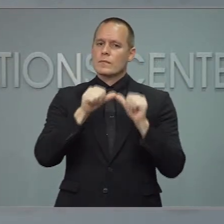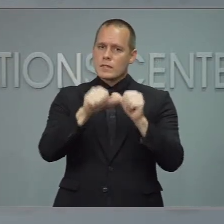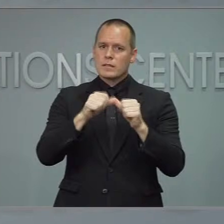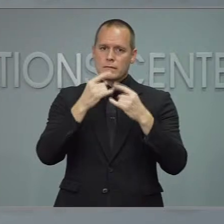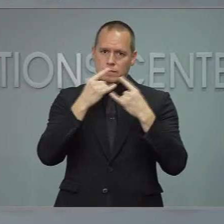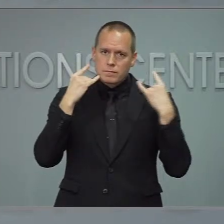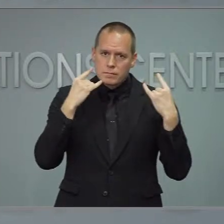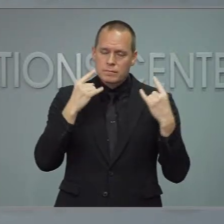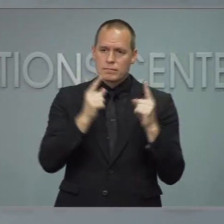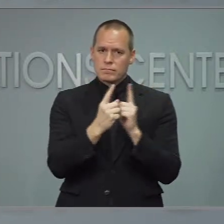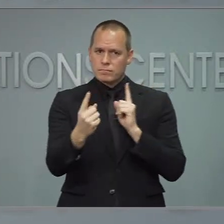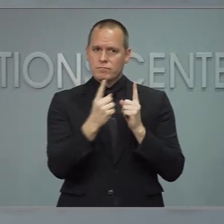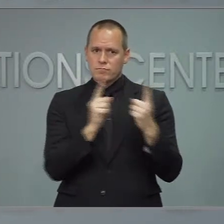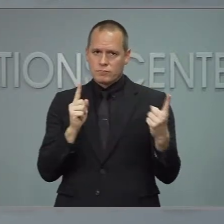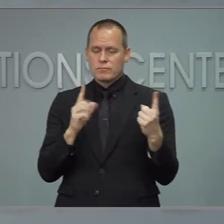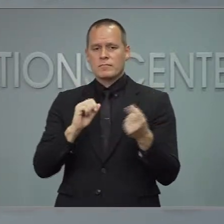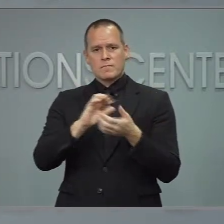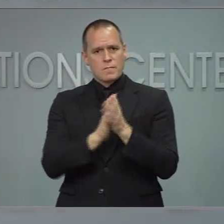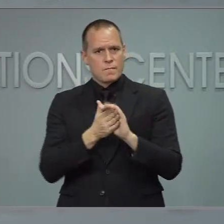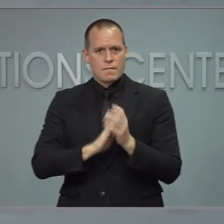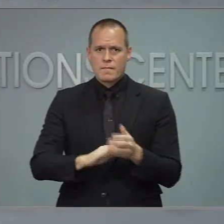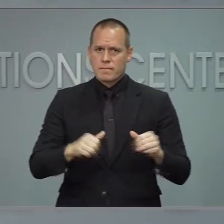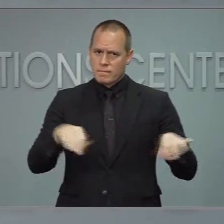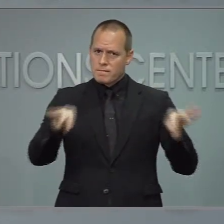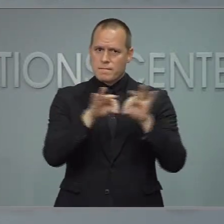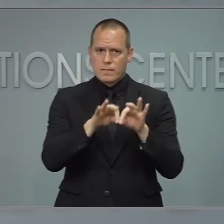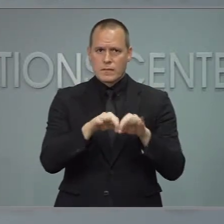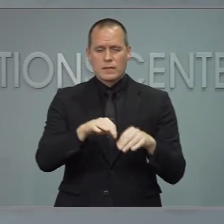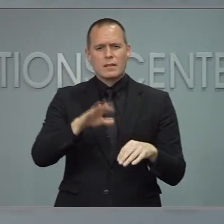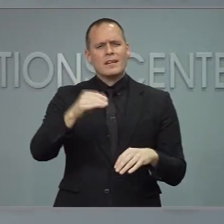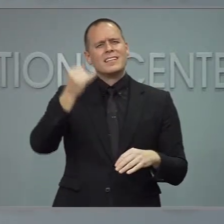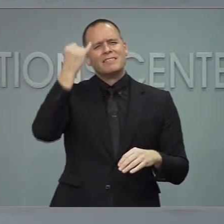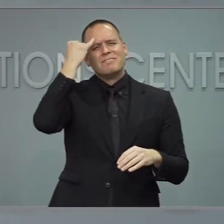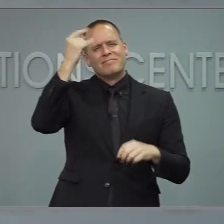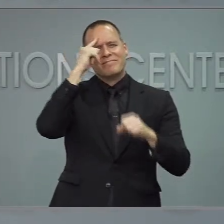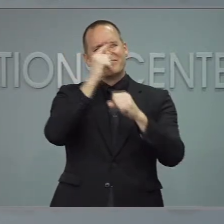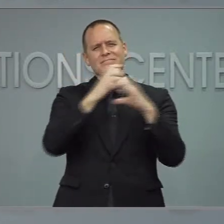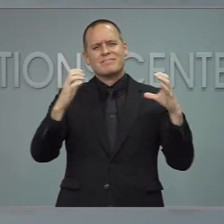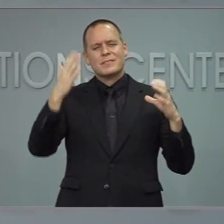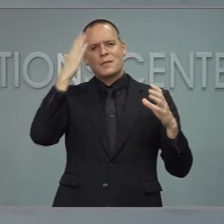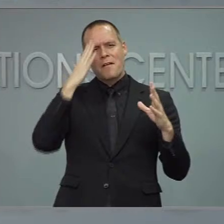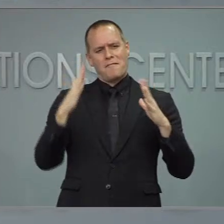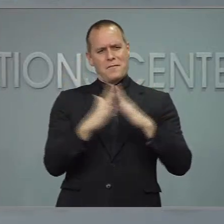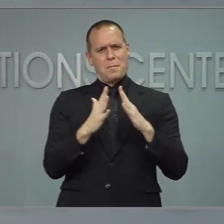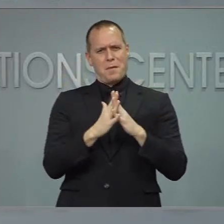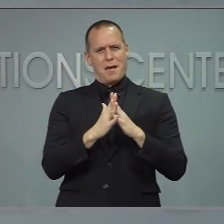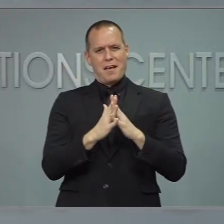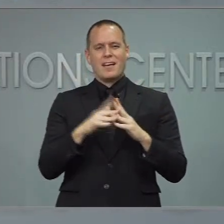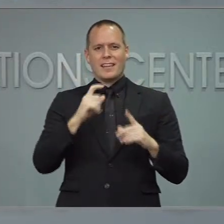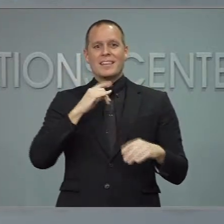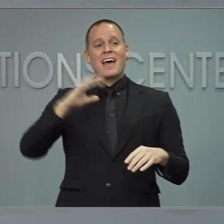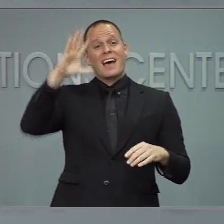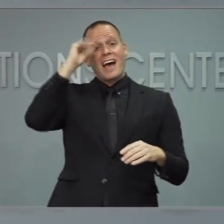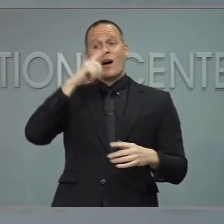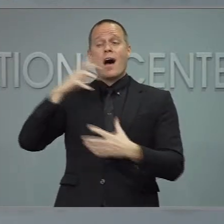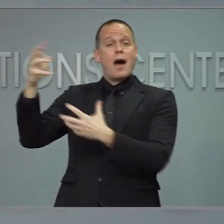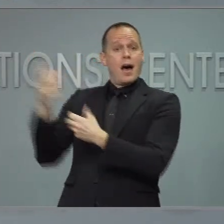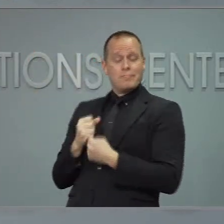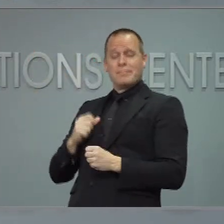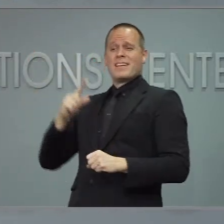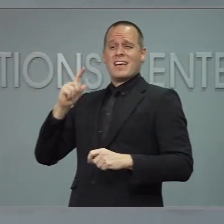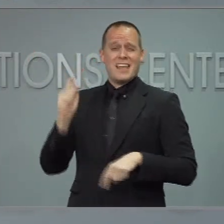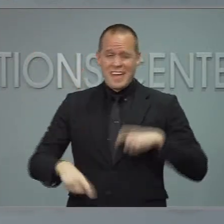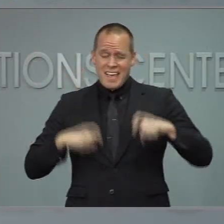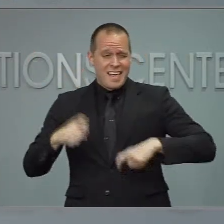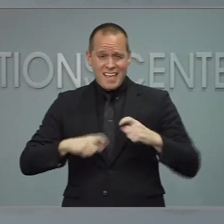a focus. You know, there are times in football when the runner nears the goal line and begins celebrating too early and is stripped of the